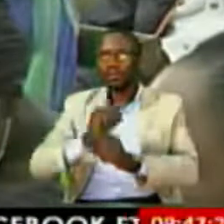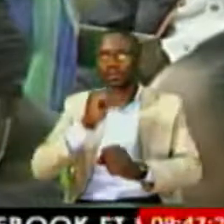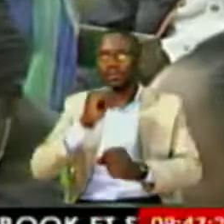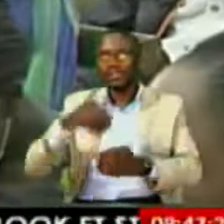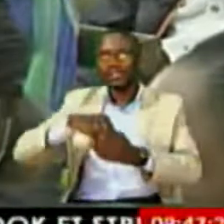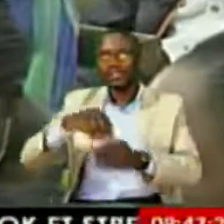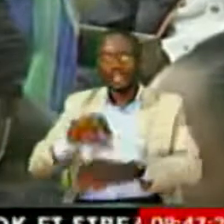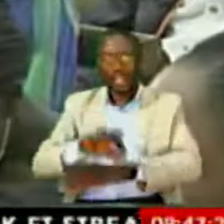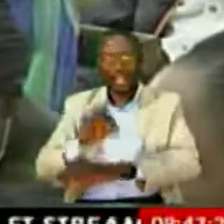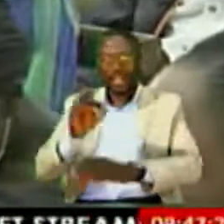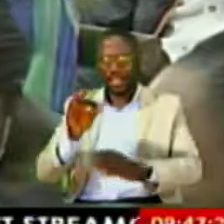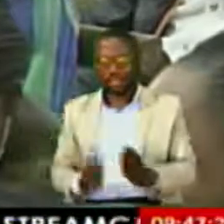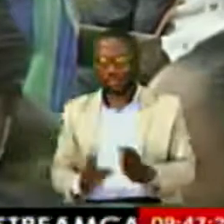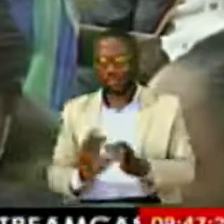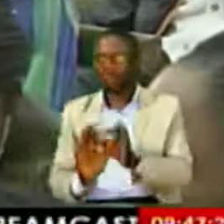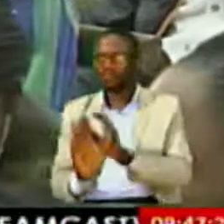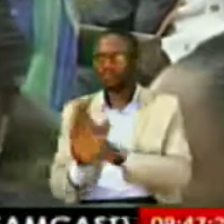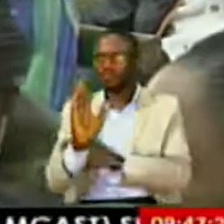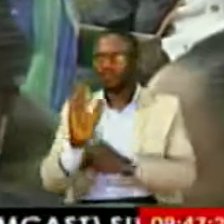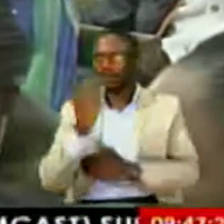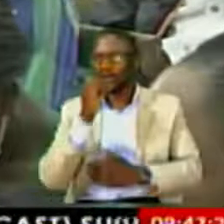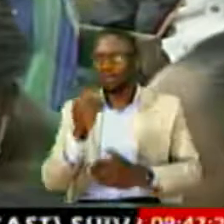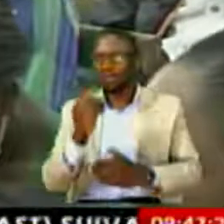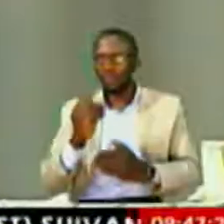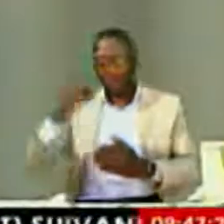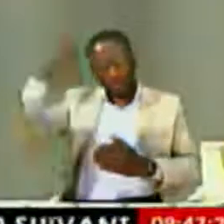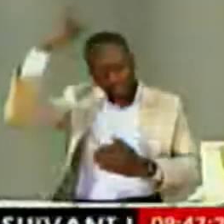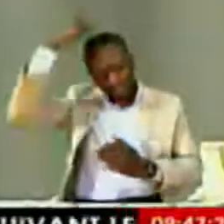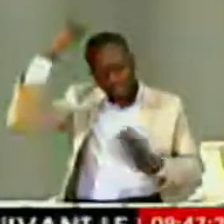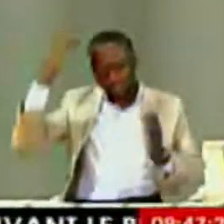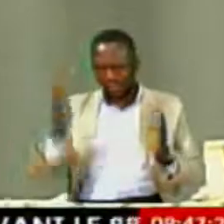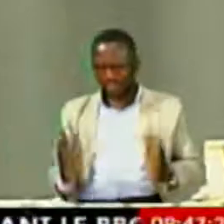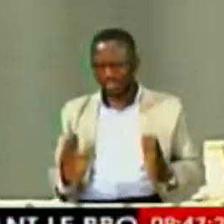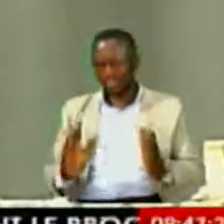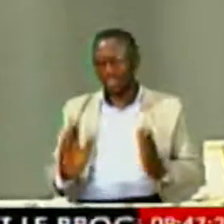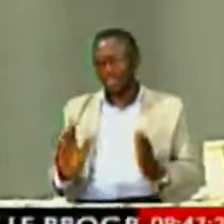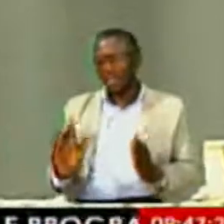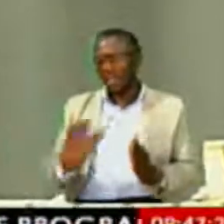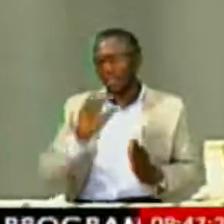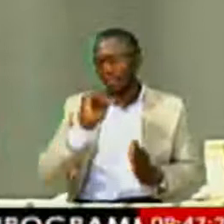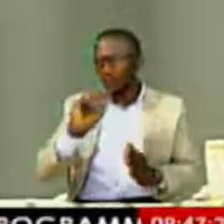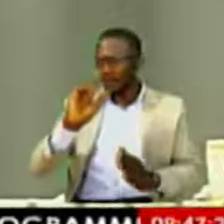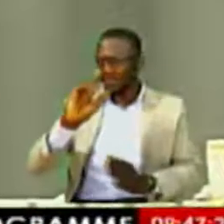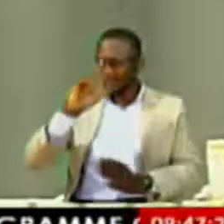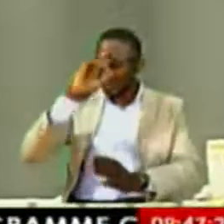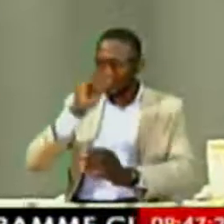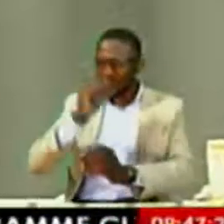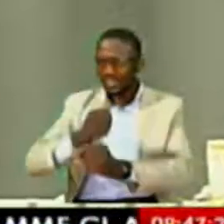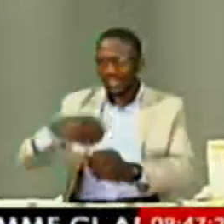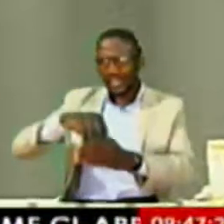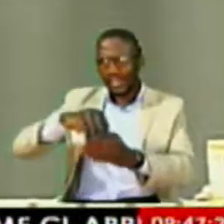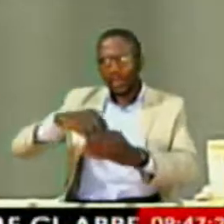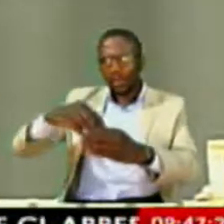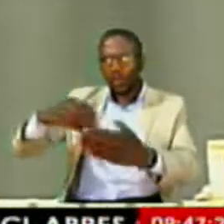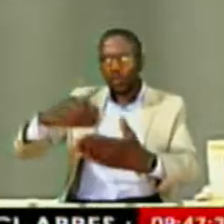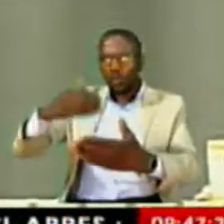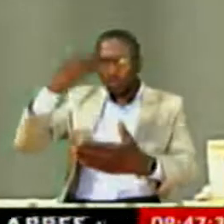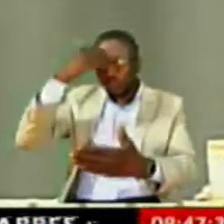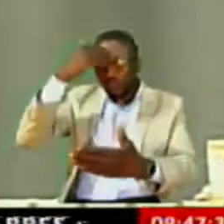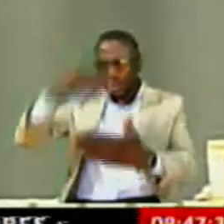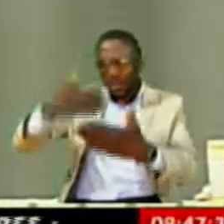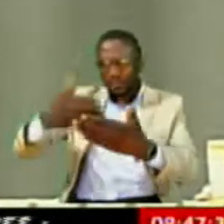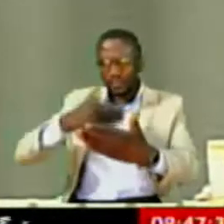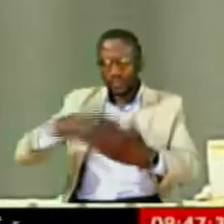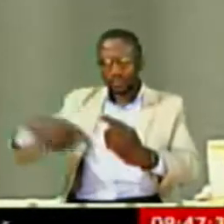in God's election. Les Pentecôtistes. Those Pentecôtistes. Ne croient pas dans la préscience de they Dieu. They don't believe in God for knowledge. Mais nous. But